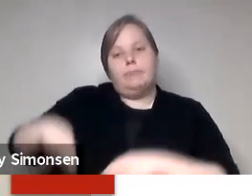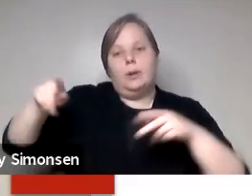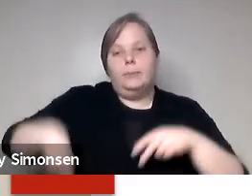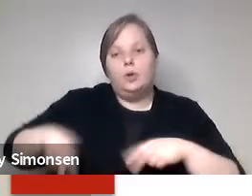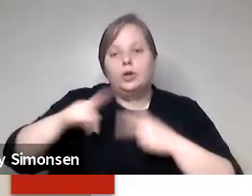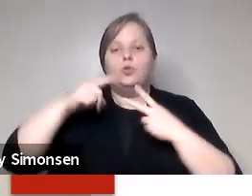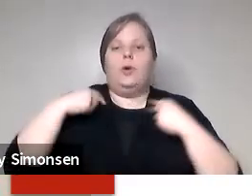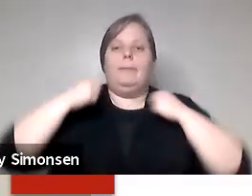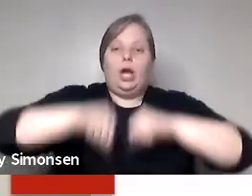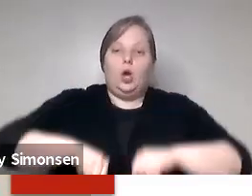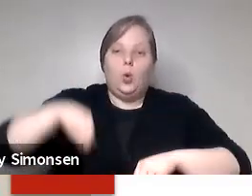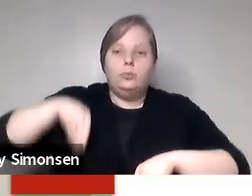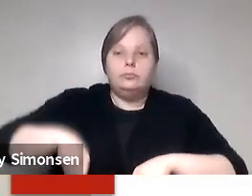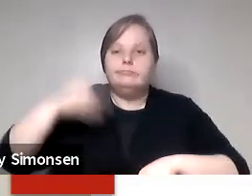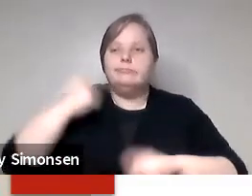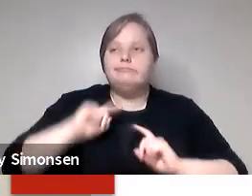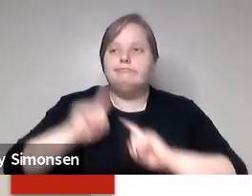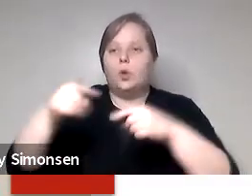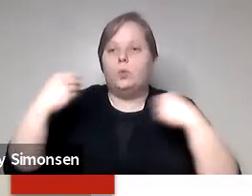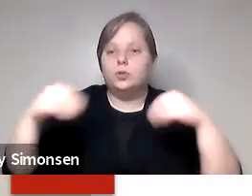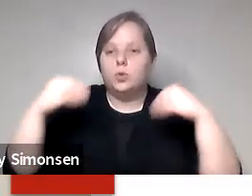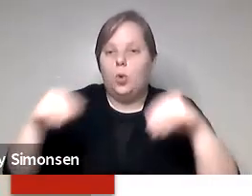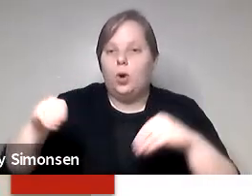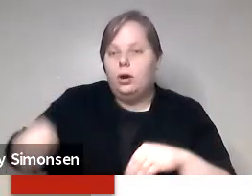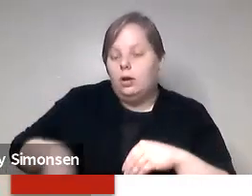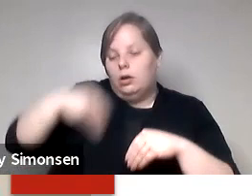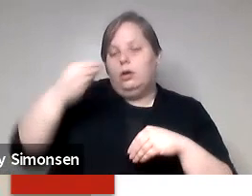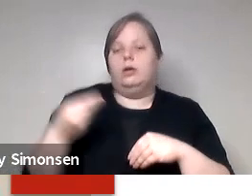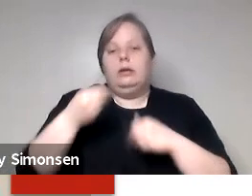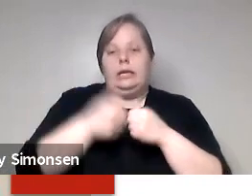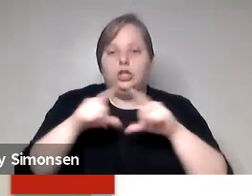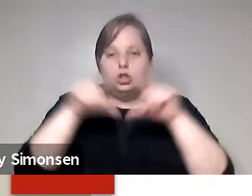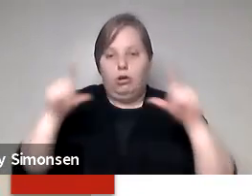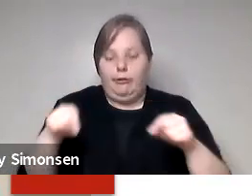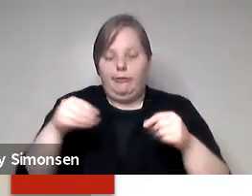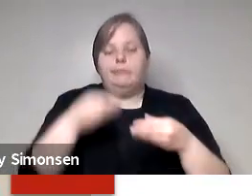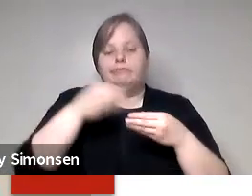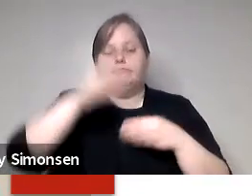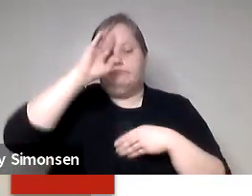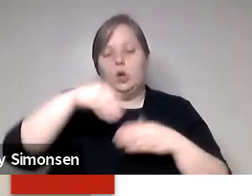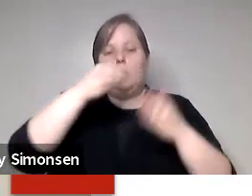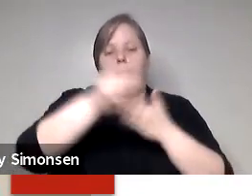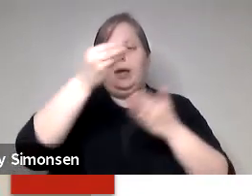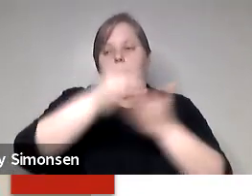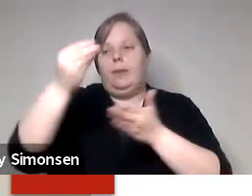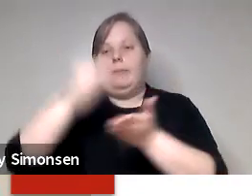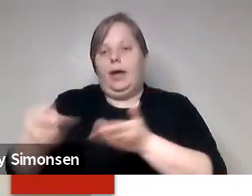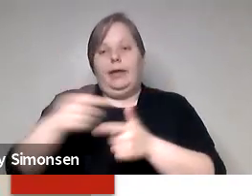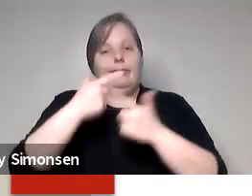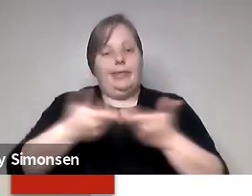coat pocket, go to the store, pull out each of these cards, and my shopping is done.